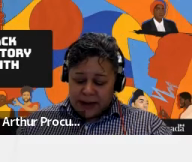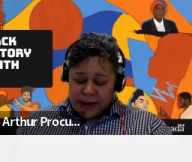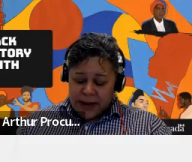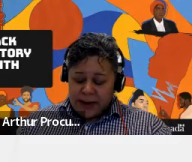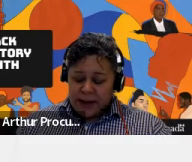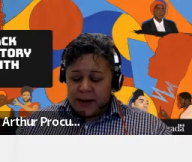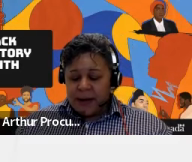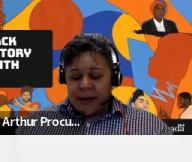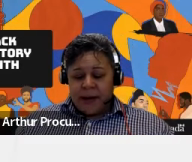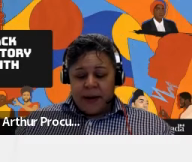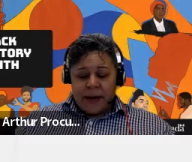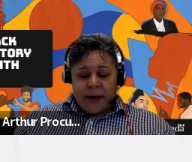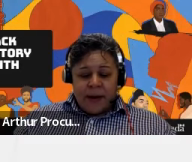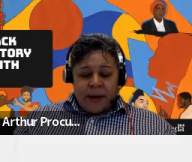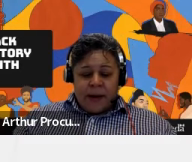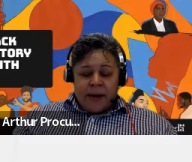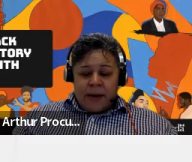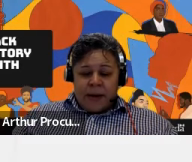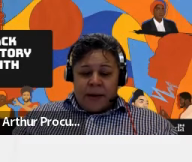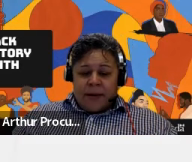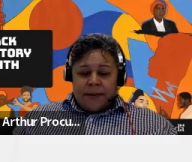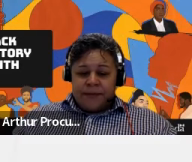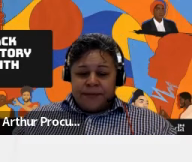the next slide.